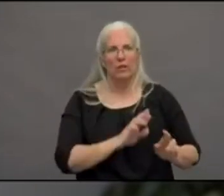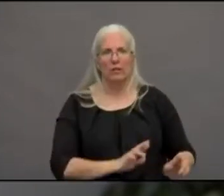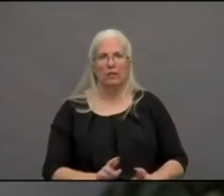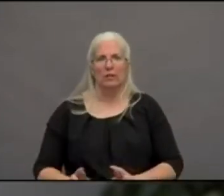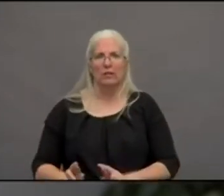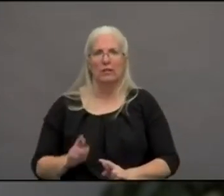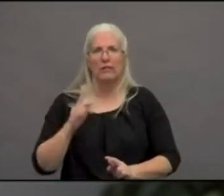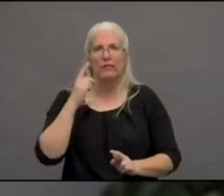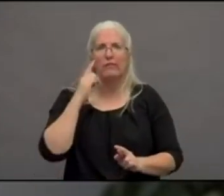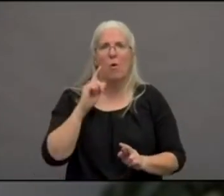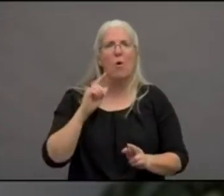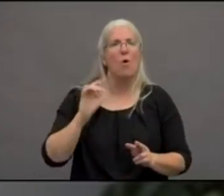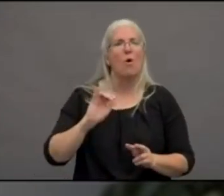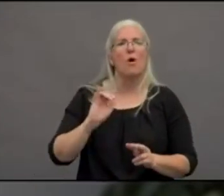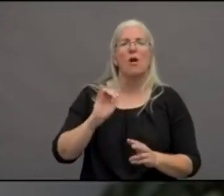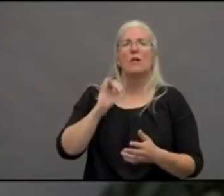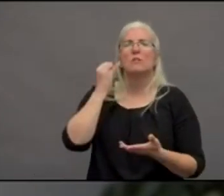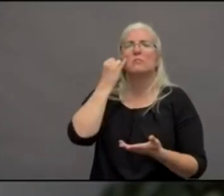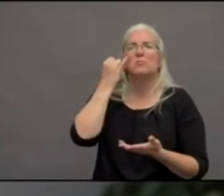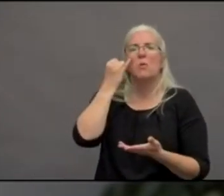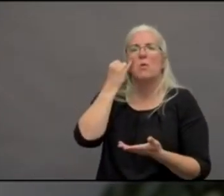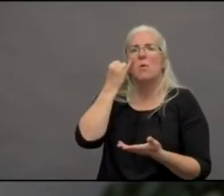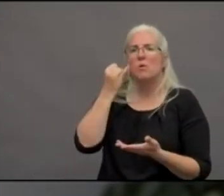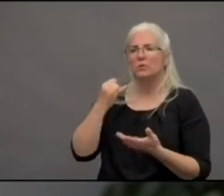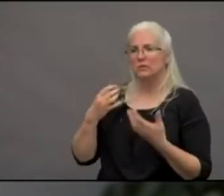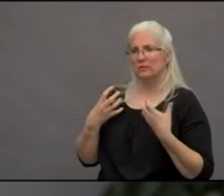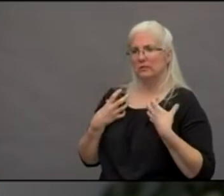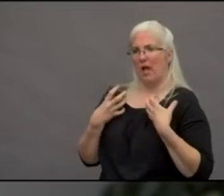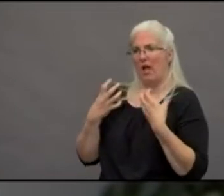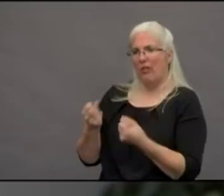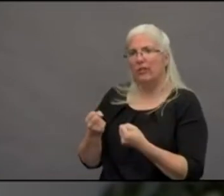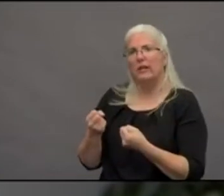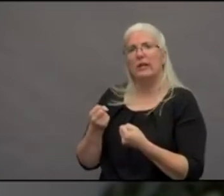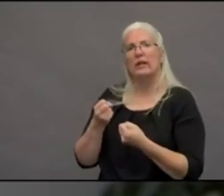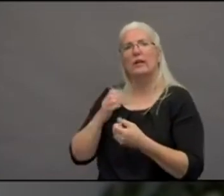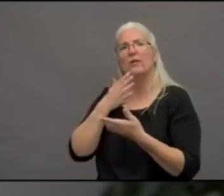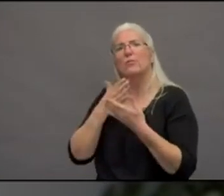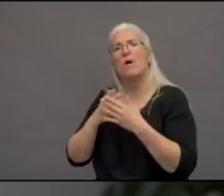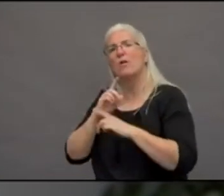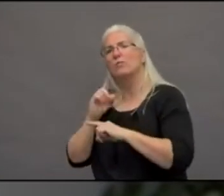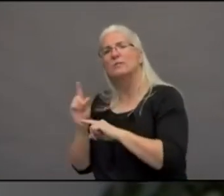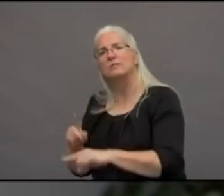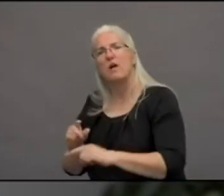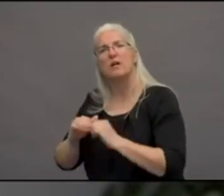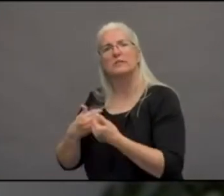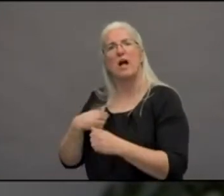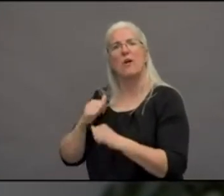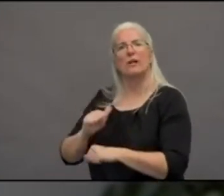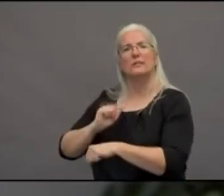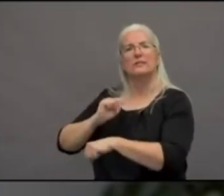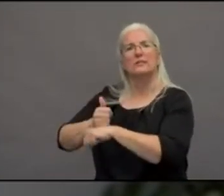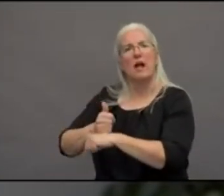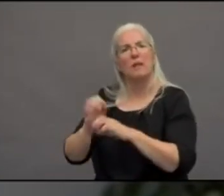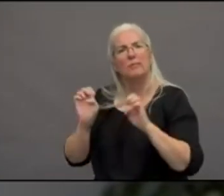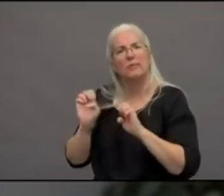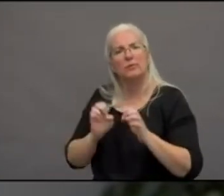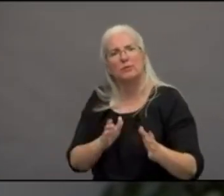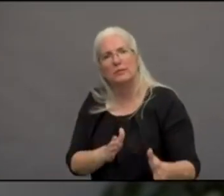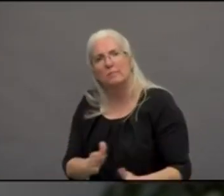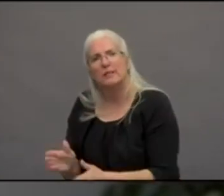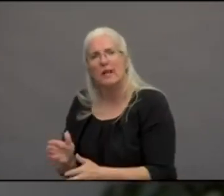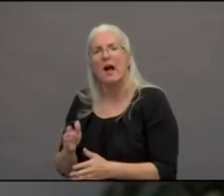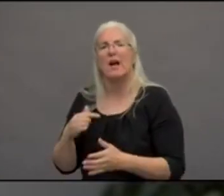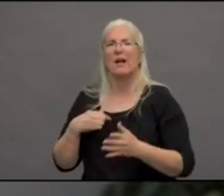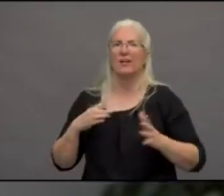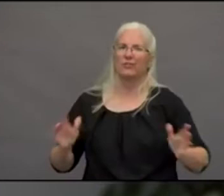around well-being. Well-being plans or stress reduction plans, things like that. And so I encourage all of us to have